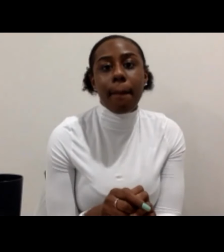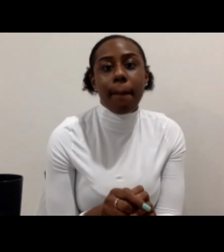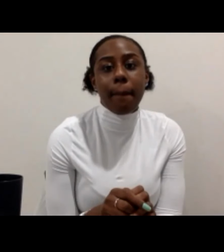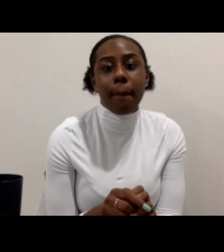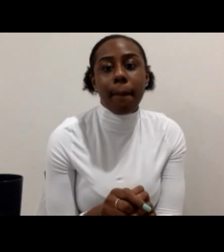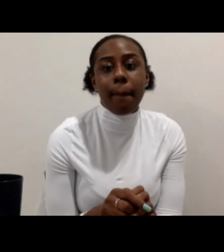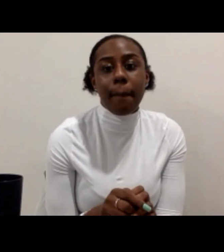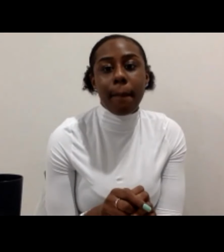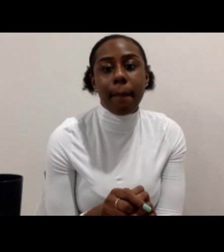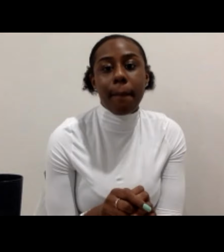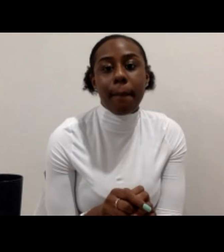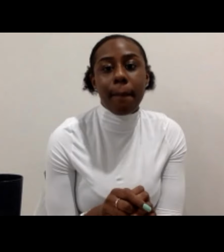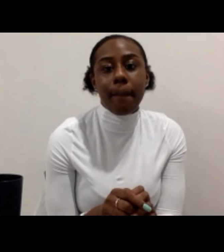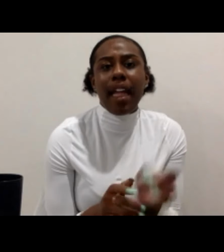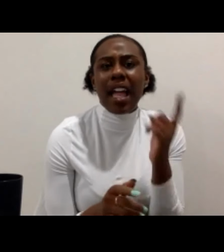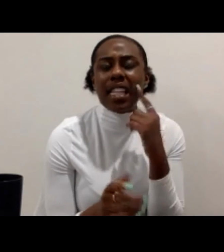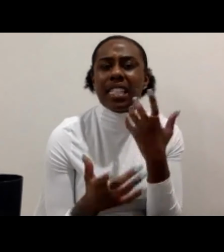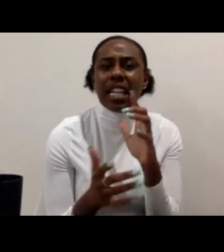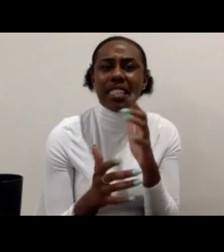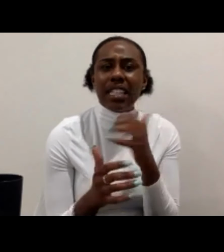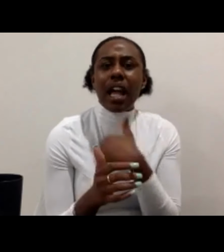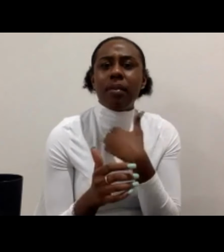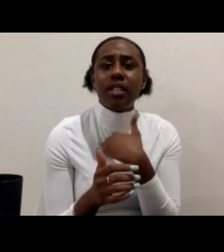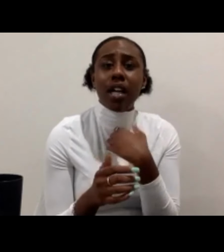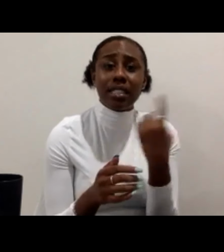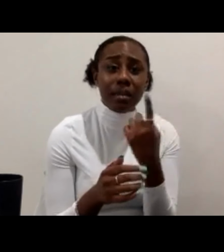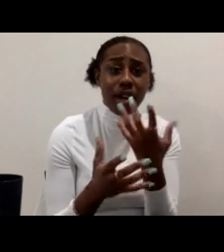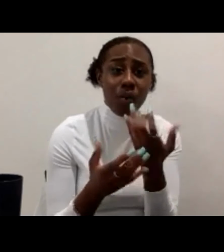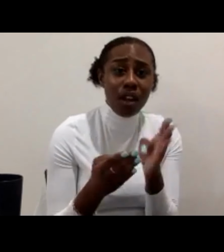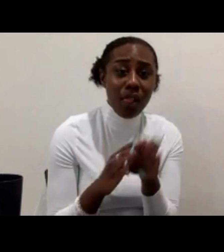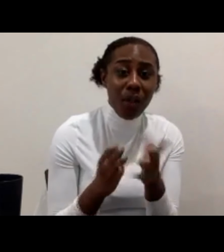yeah, I mean, I think that's it. I'm sorry, y'all. Can I get some help closing?